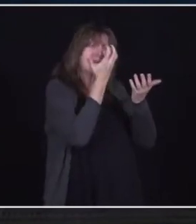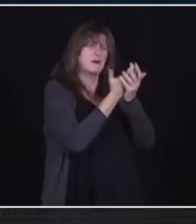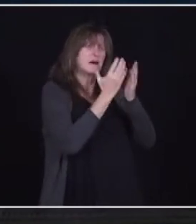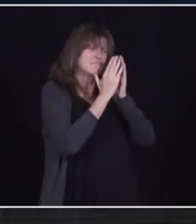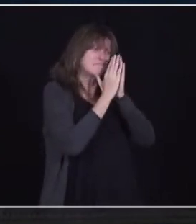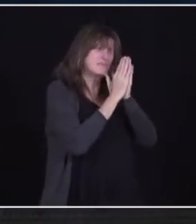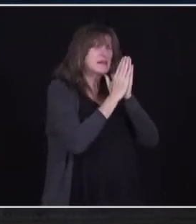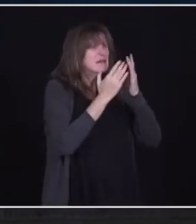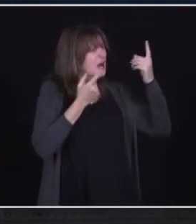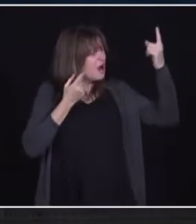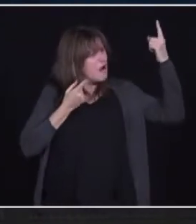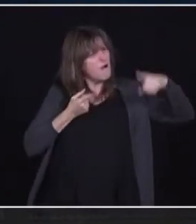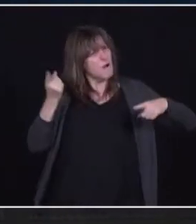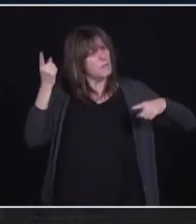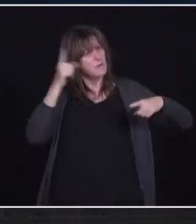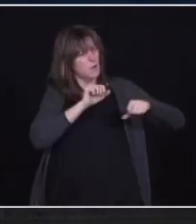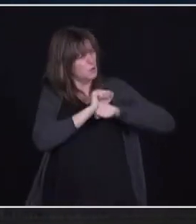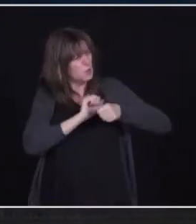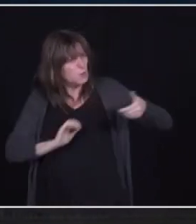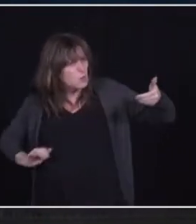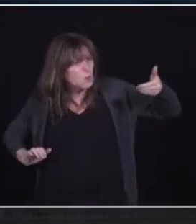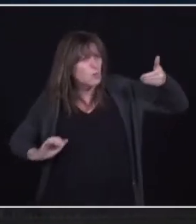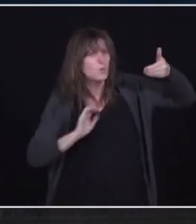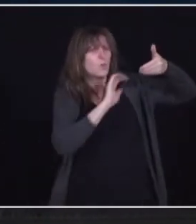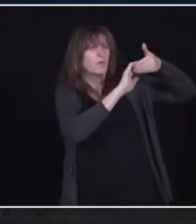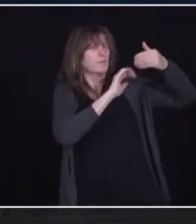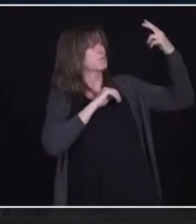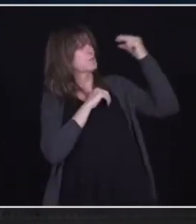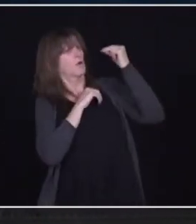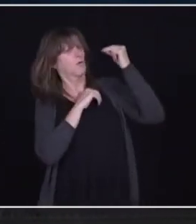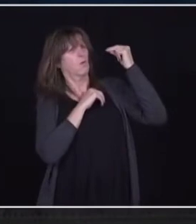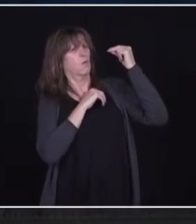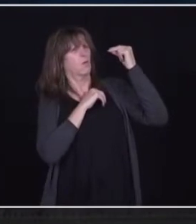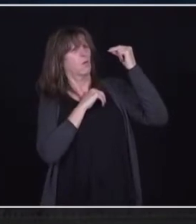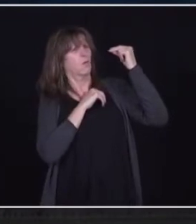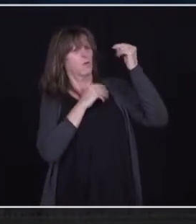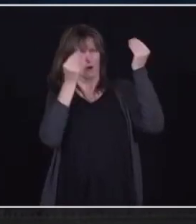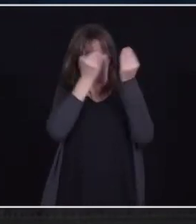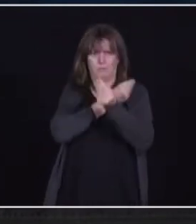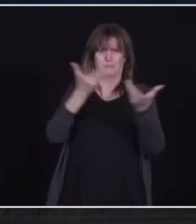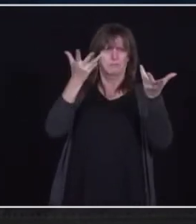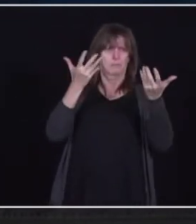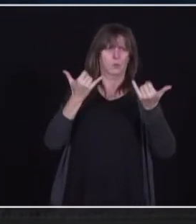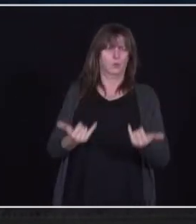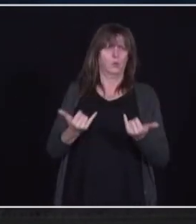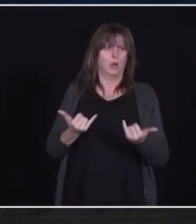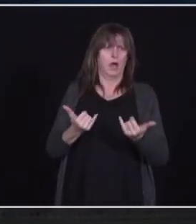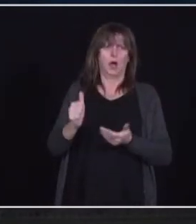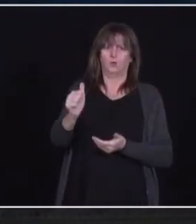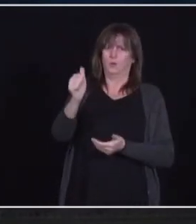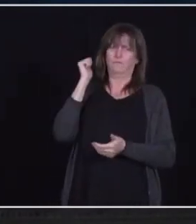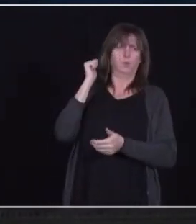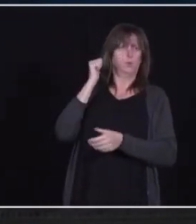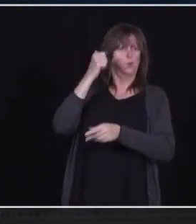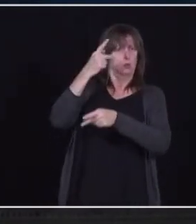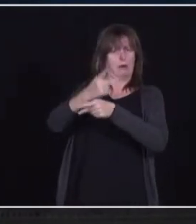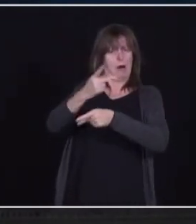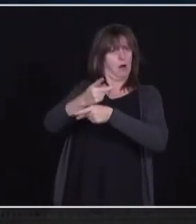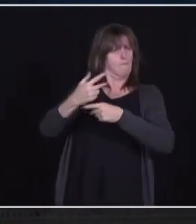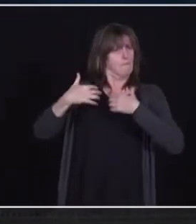gets shut down, and then we get this announcement today. So you refuse taking care of health care,